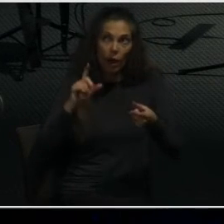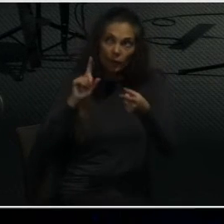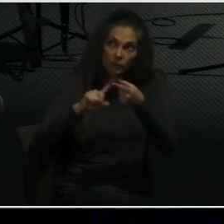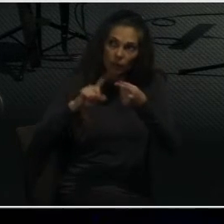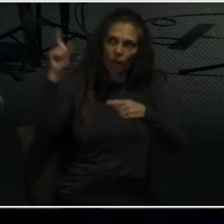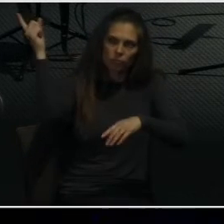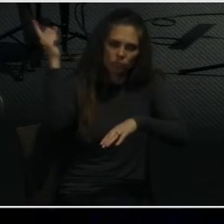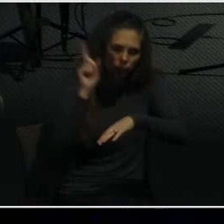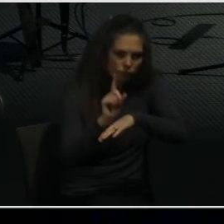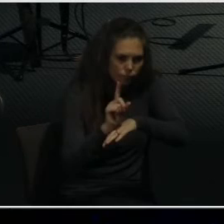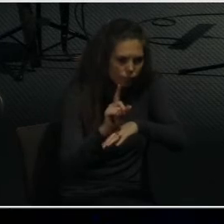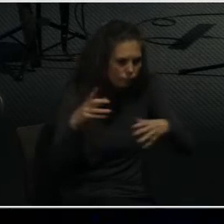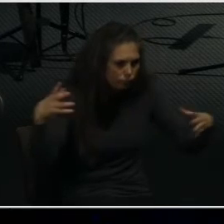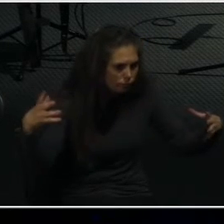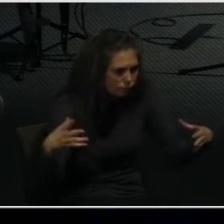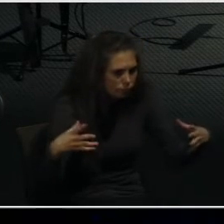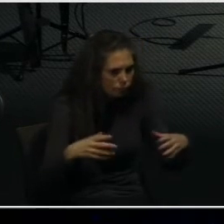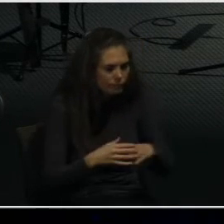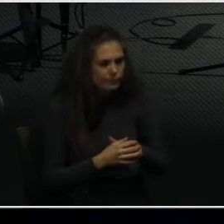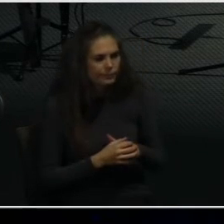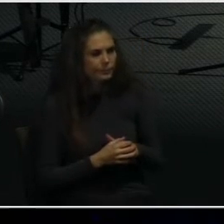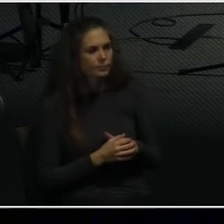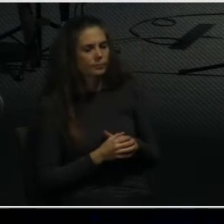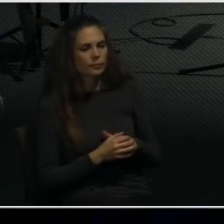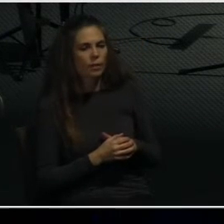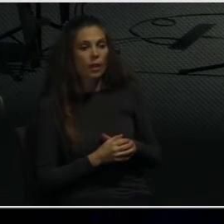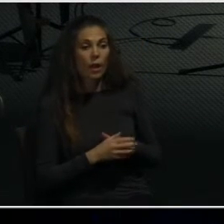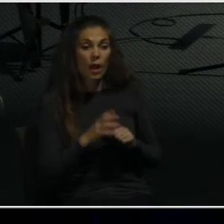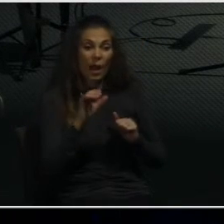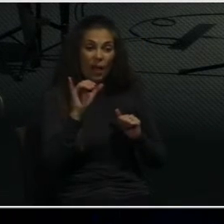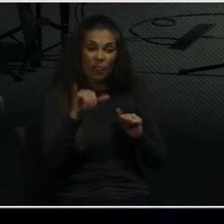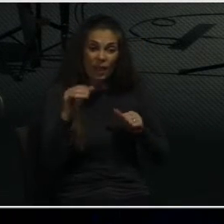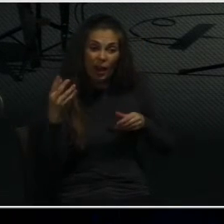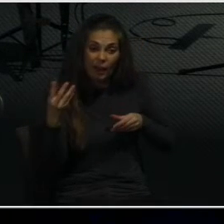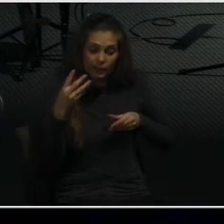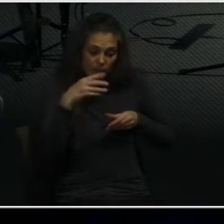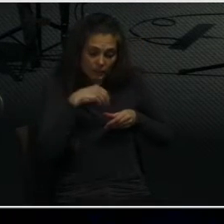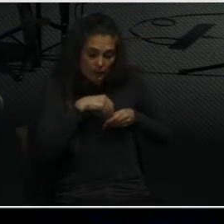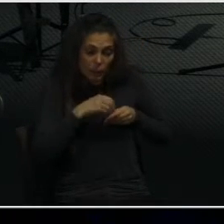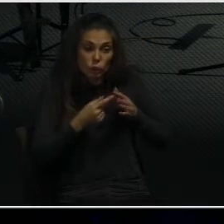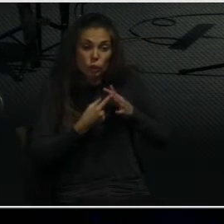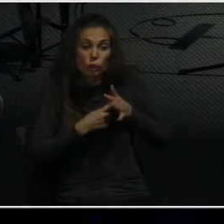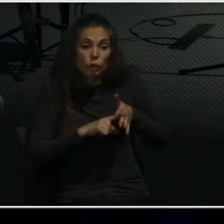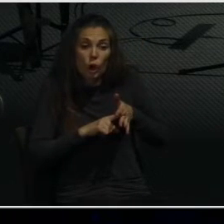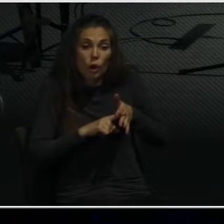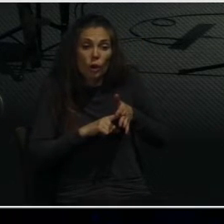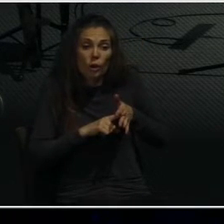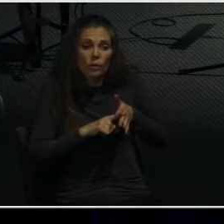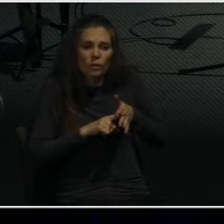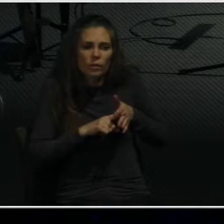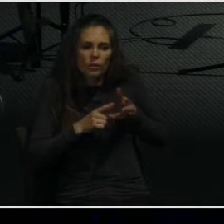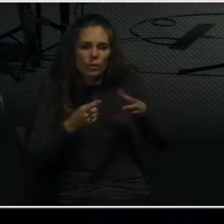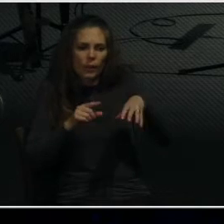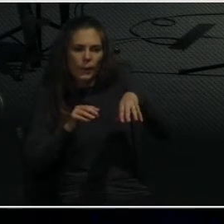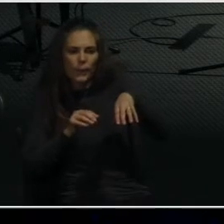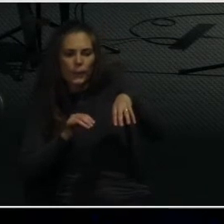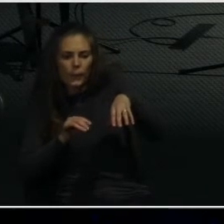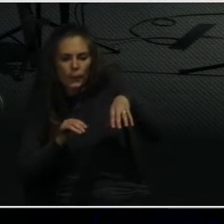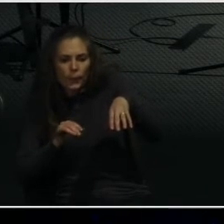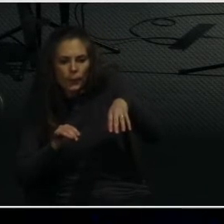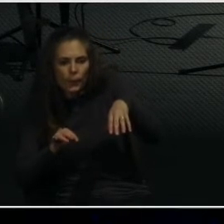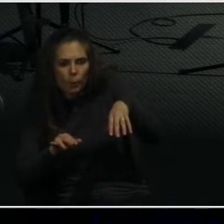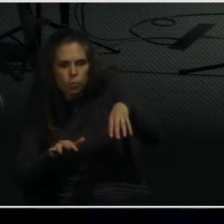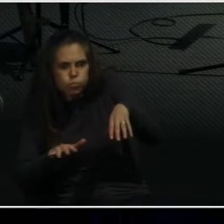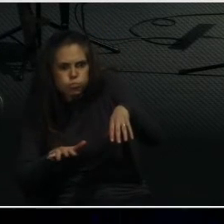receive Christ. And it starts as a trickle of water and turns into an immersive river as we give more and more